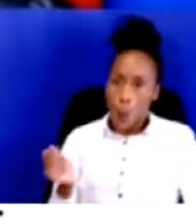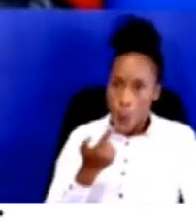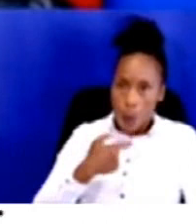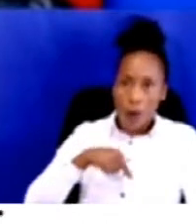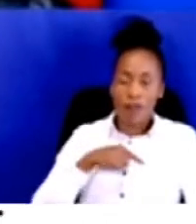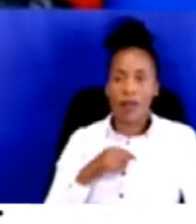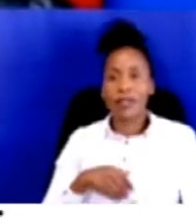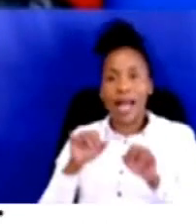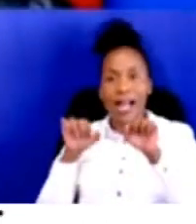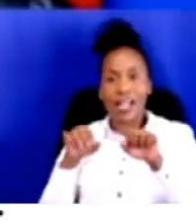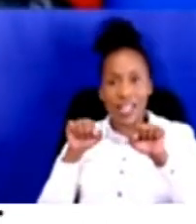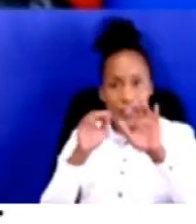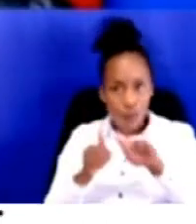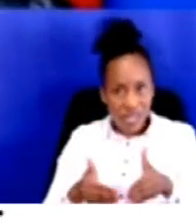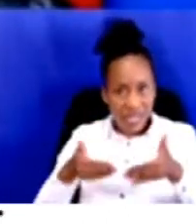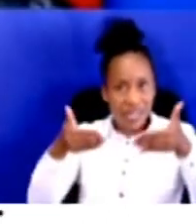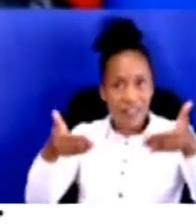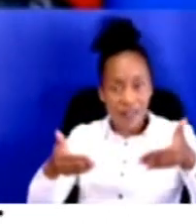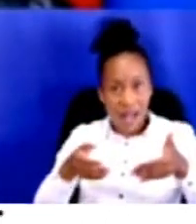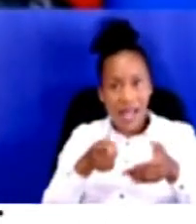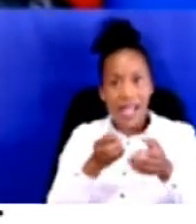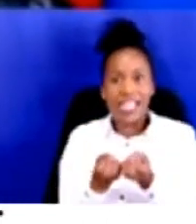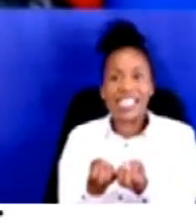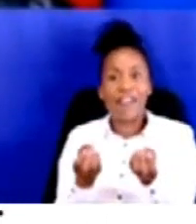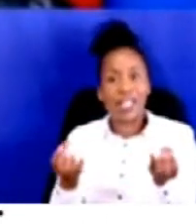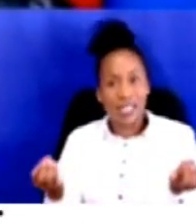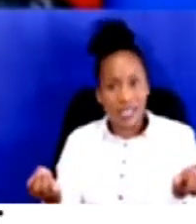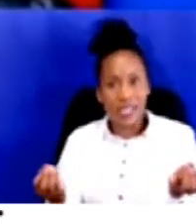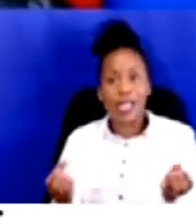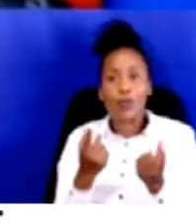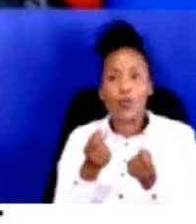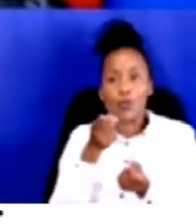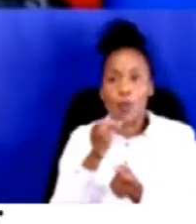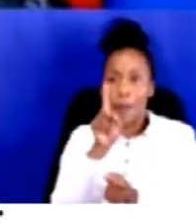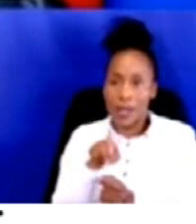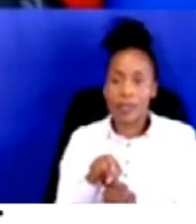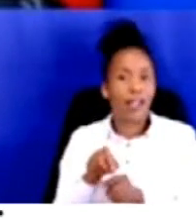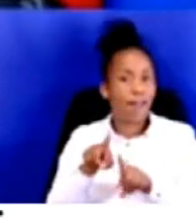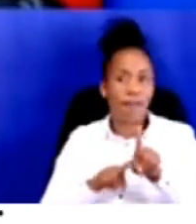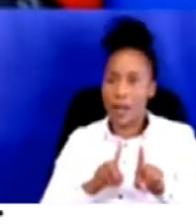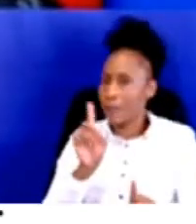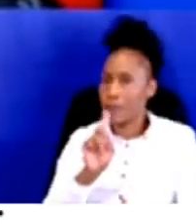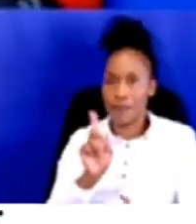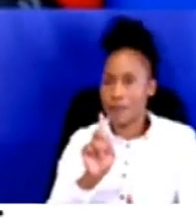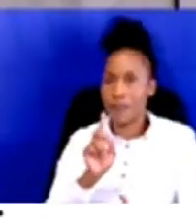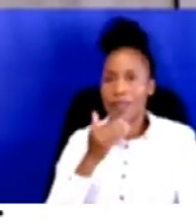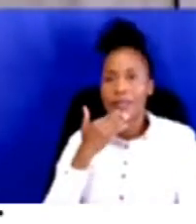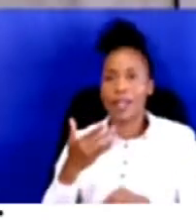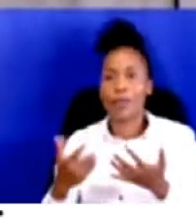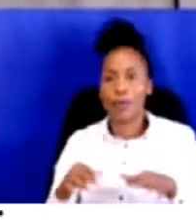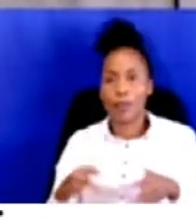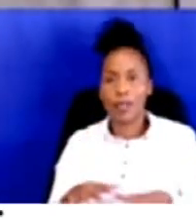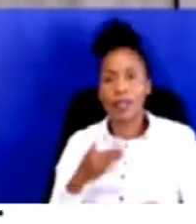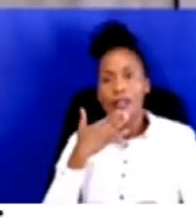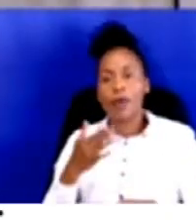we've agreed to deliver certain services, we must do so without failure. Thank you very much. Thank you, Honorable